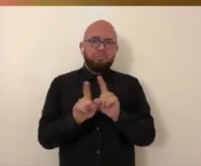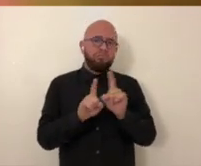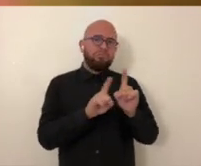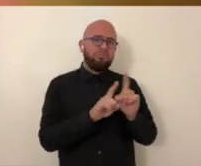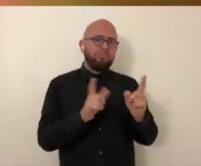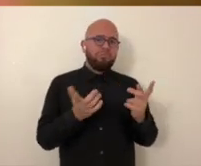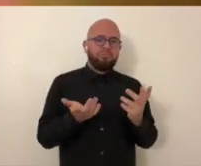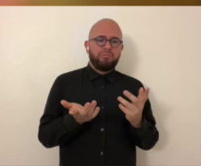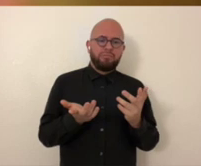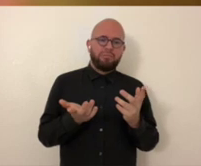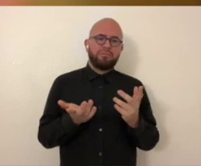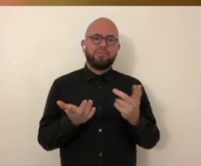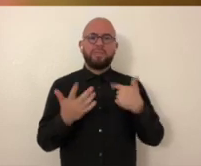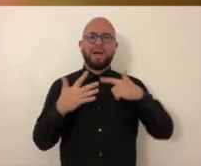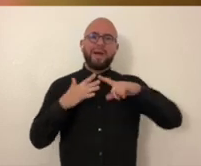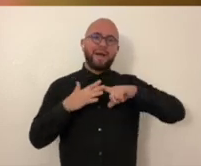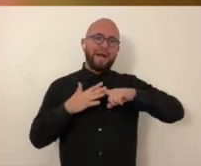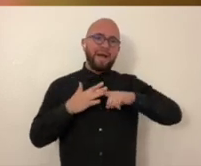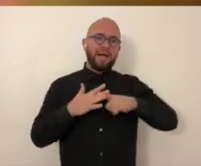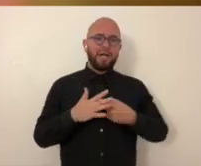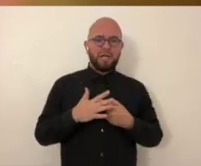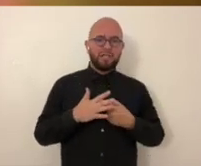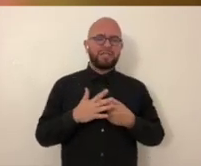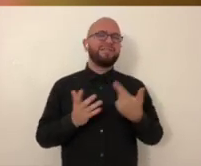into the work, as well as